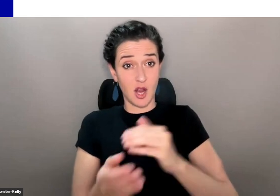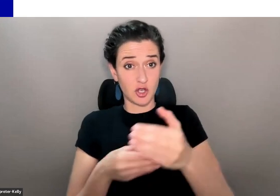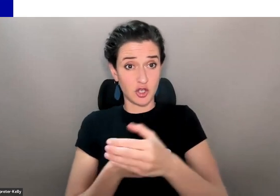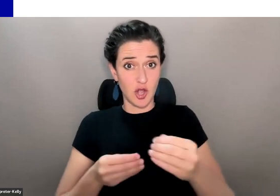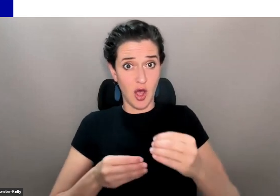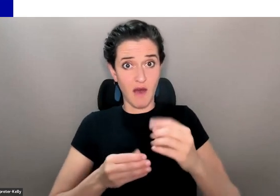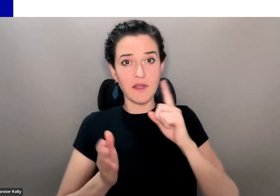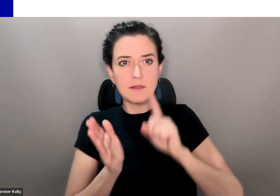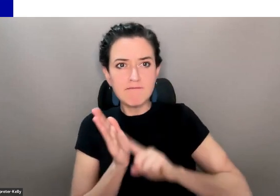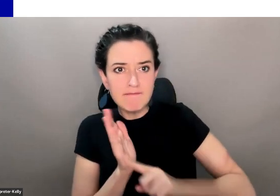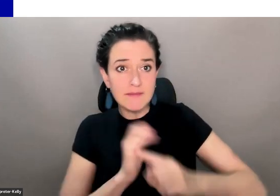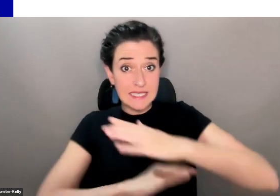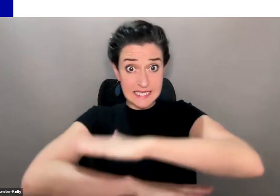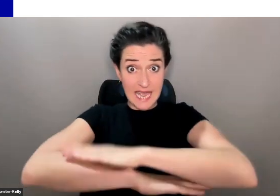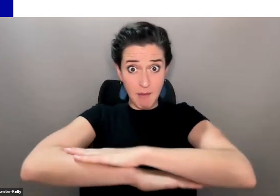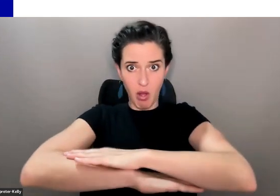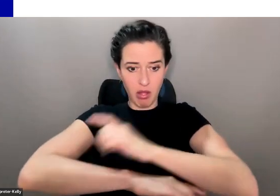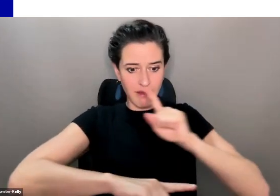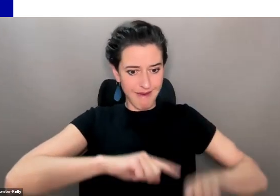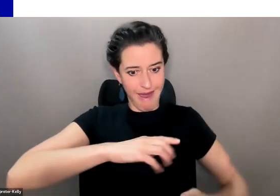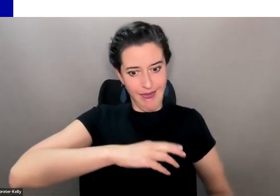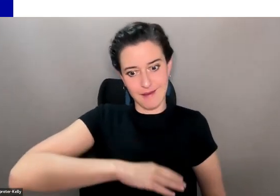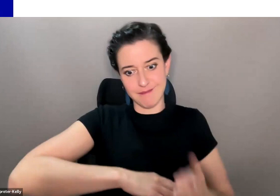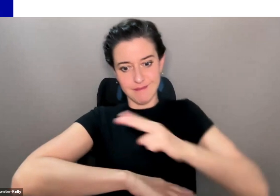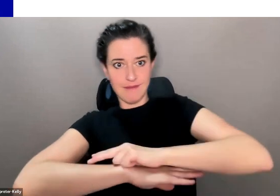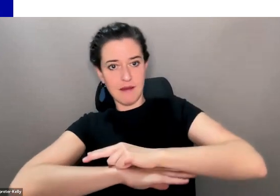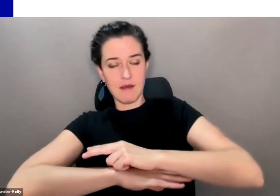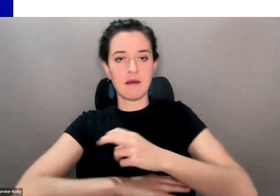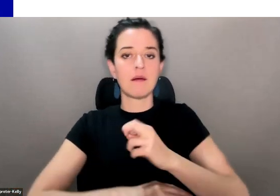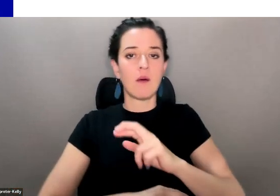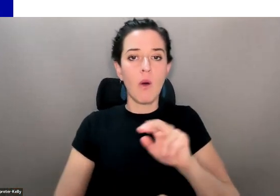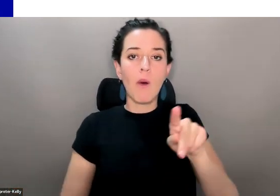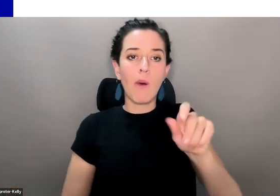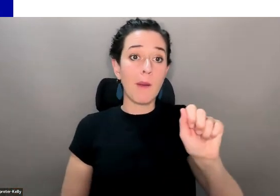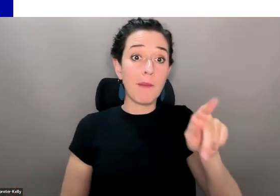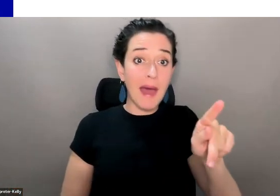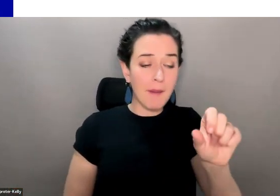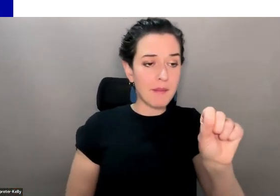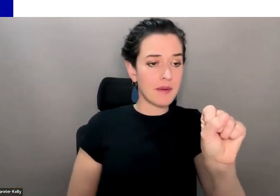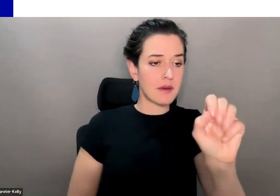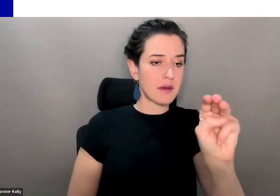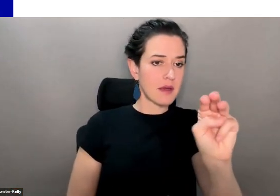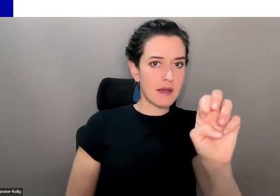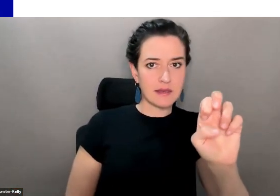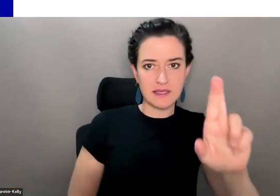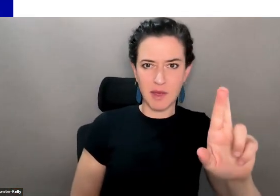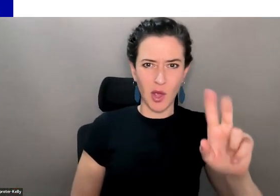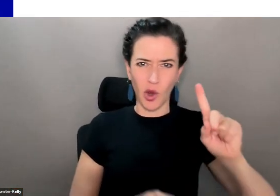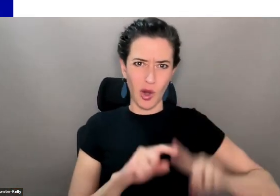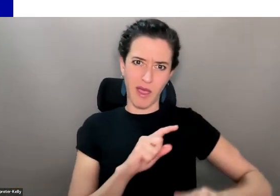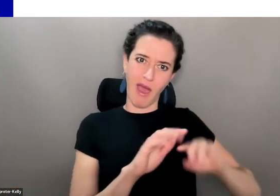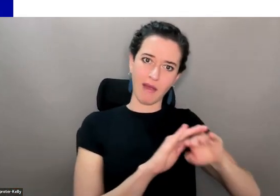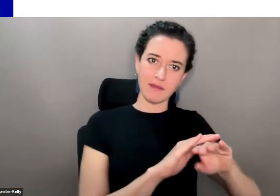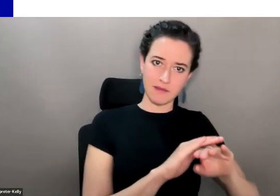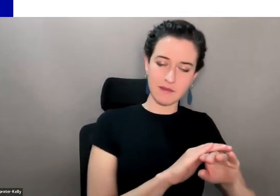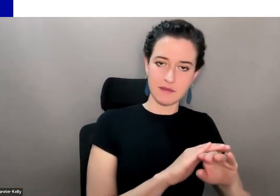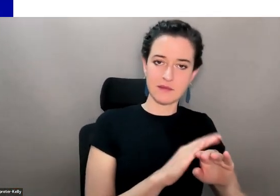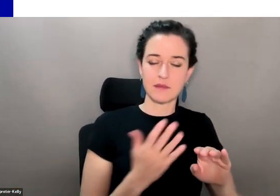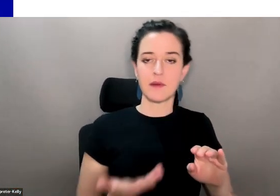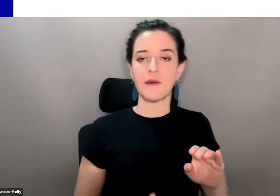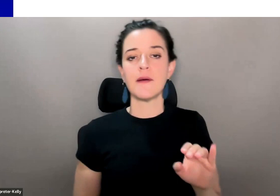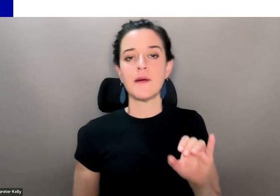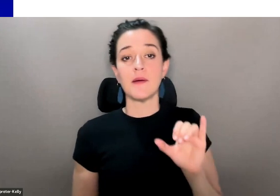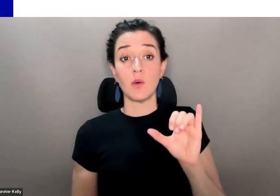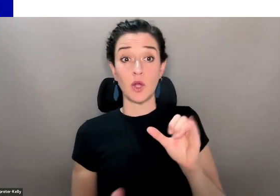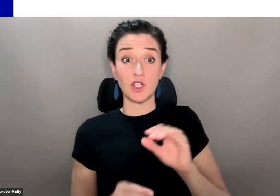pap smear or a mammogram. These types of barriers that result in inequities and exclusion from basic health services, contributing to poor